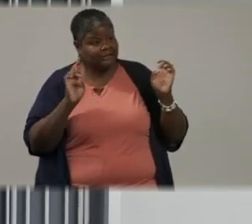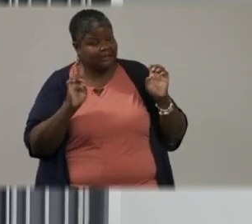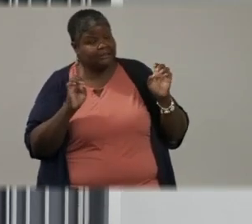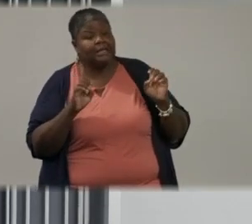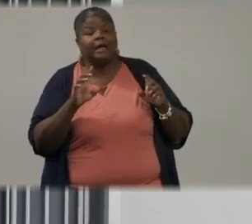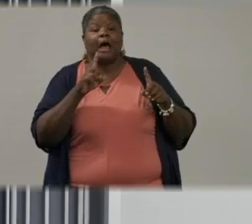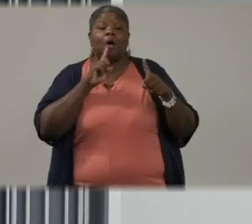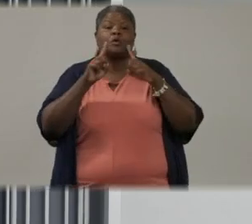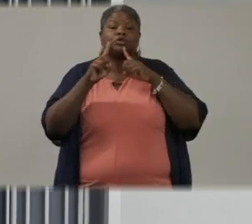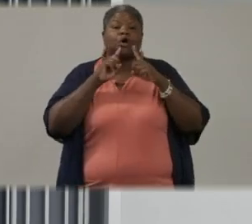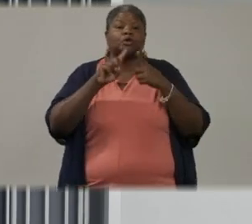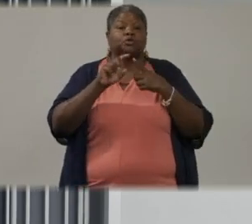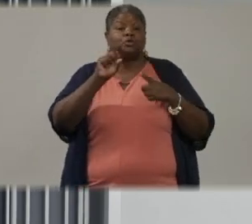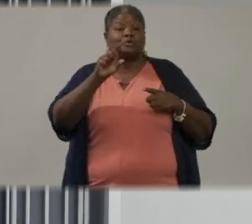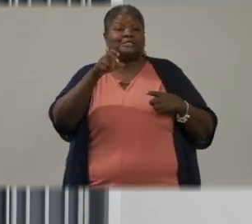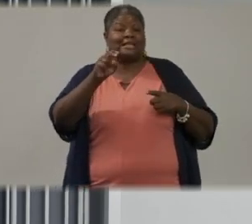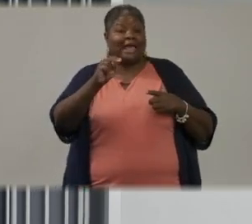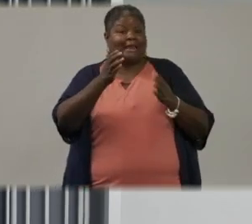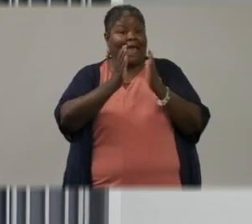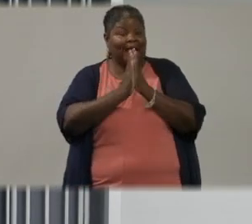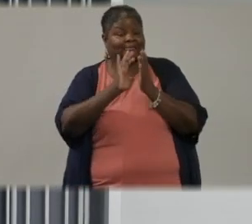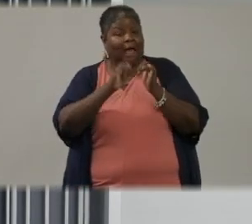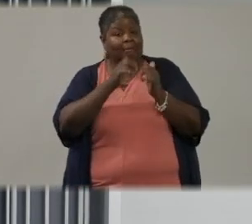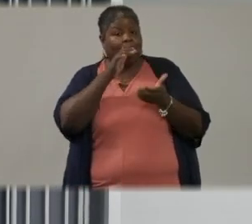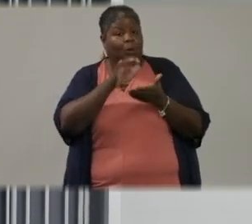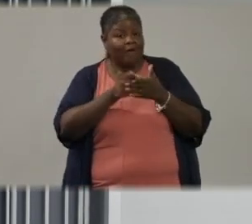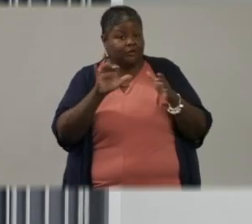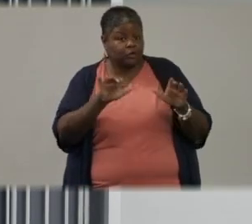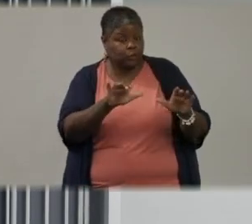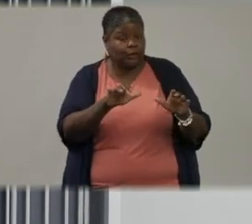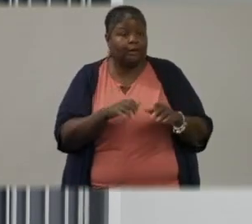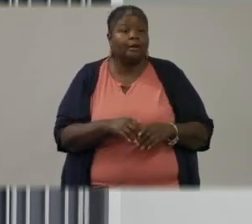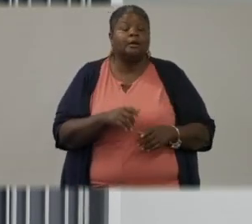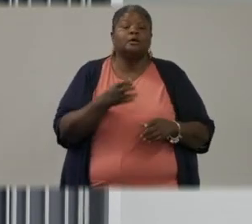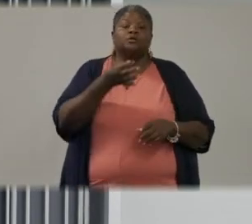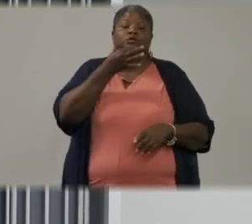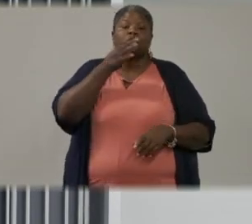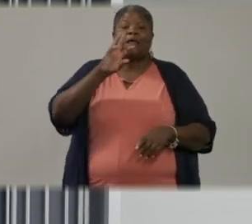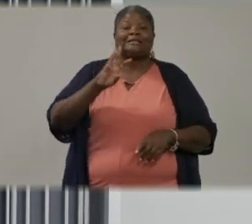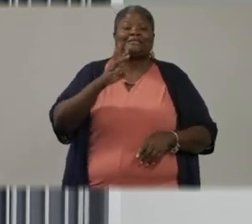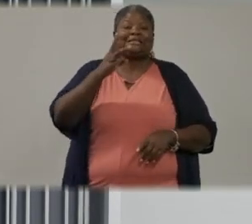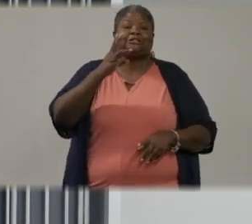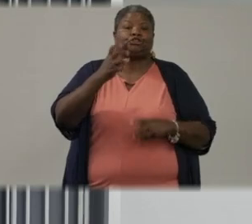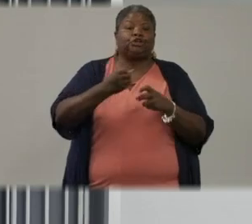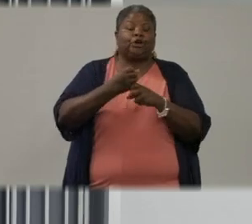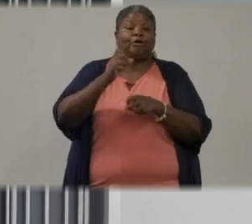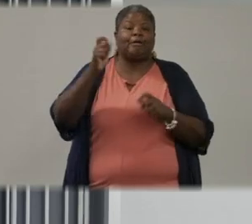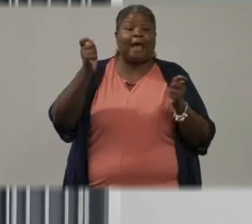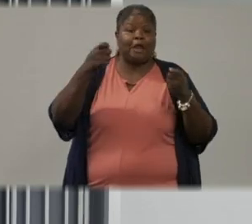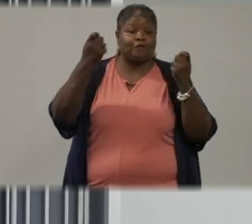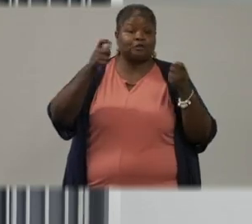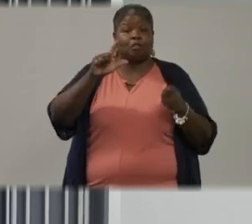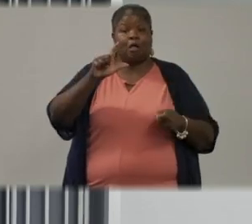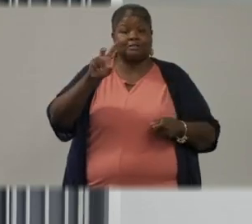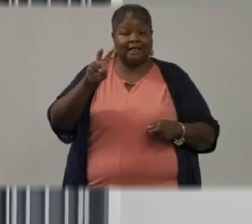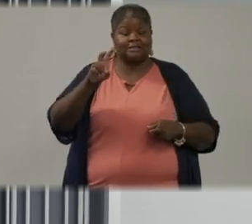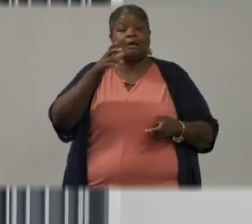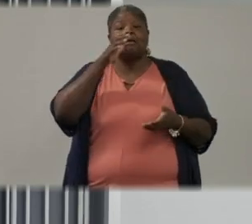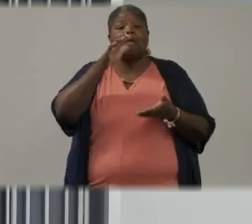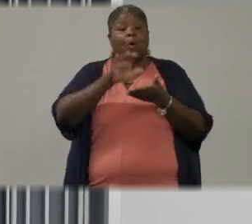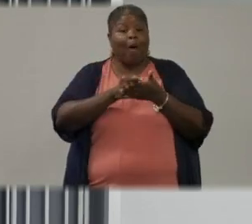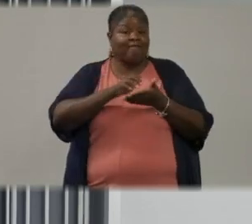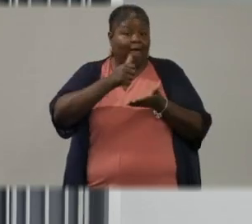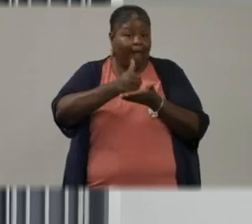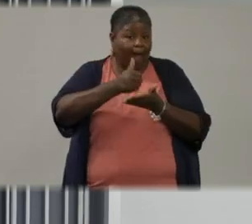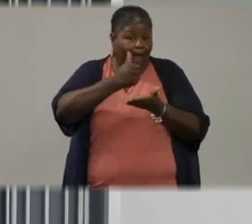Stan earlier. He was asking me how my wife was doing because we're coming up on the 6-year anniversary of the Las Vegas shooting, and she helped out with